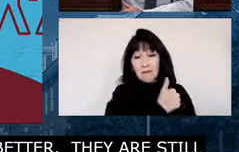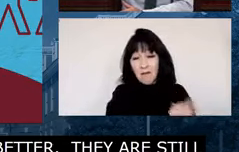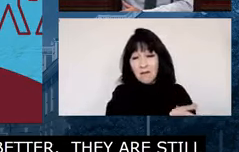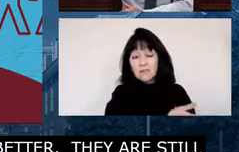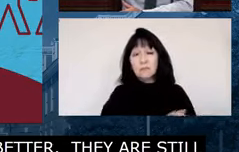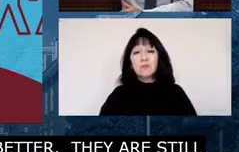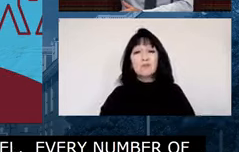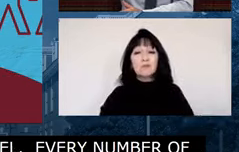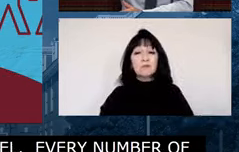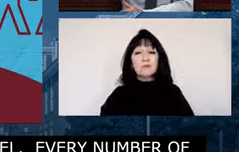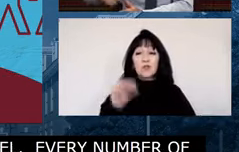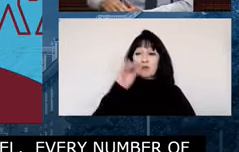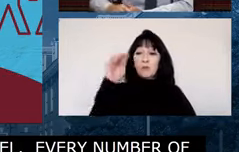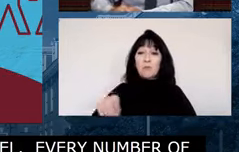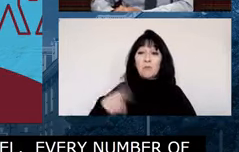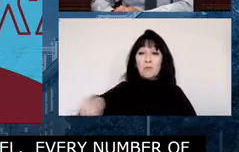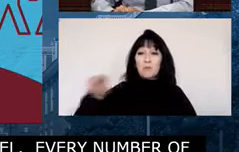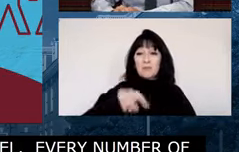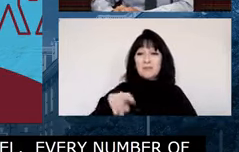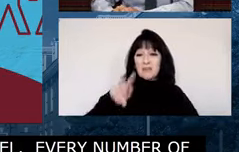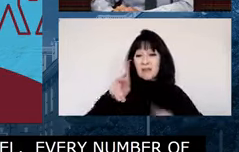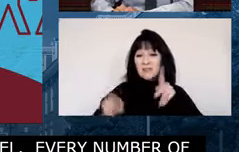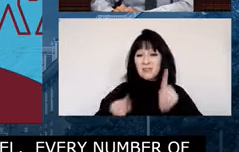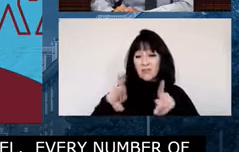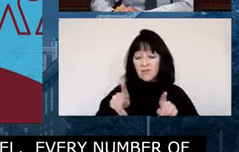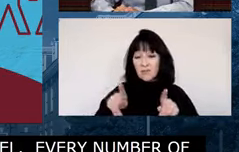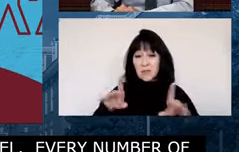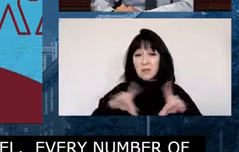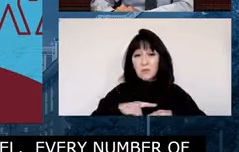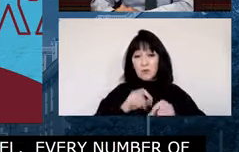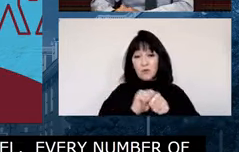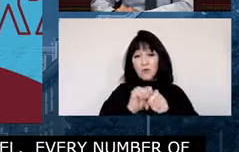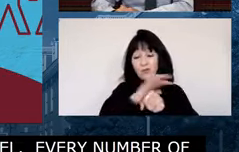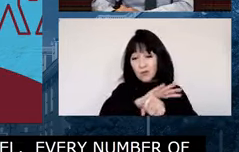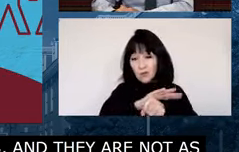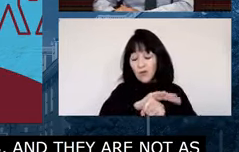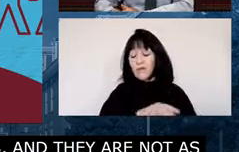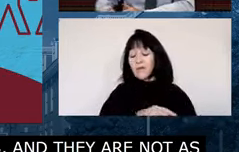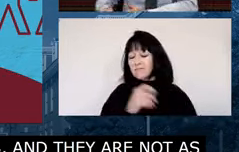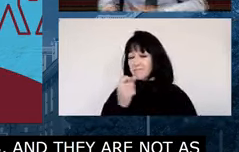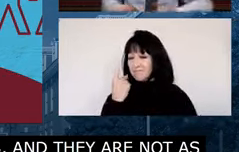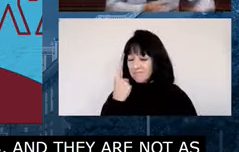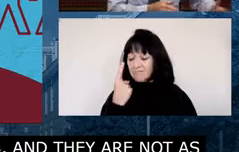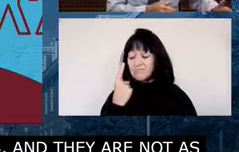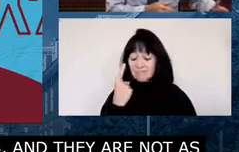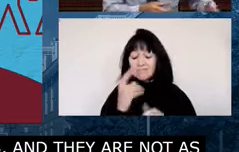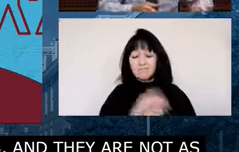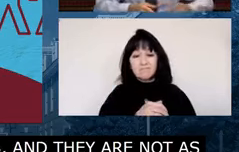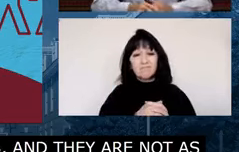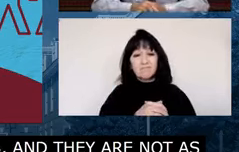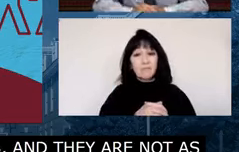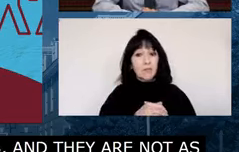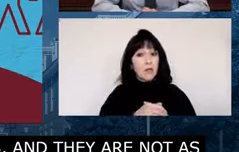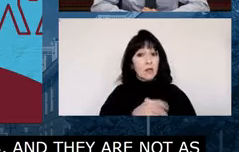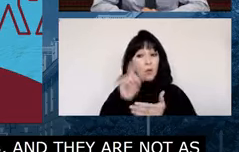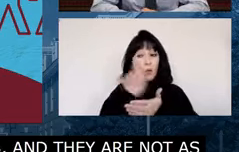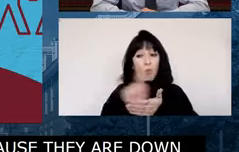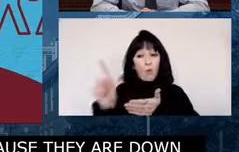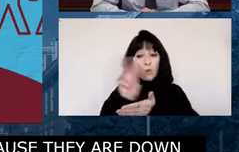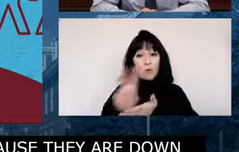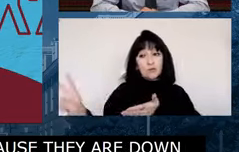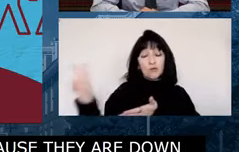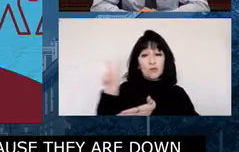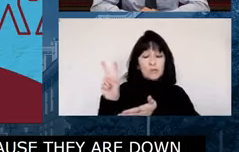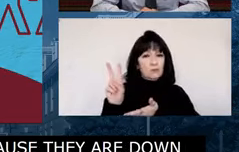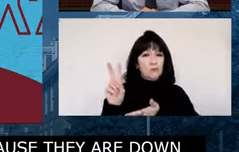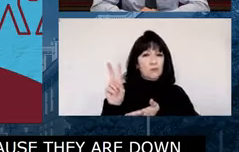not as high as they've ever been, because they're down from the peak just a couple weeks ago. But if you go all the way back to last